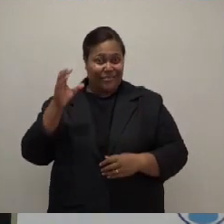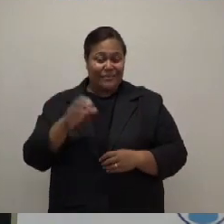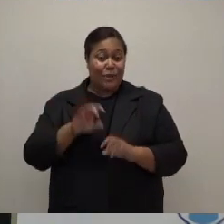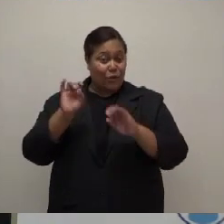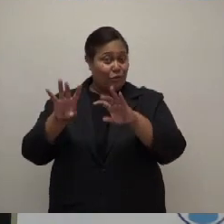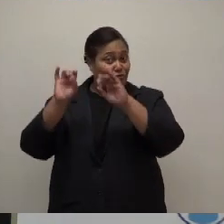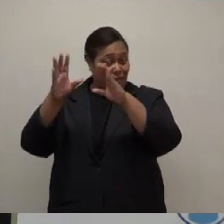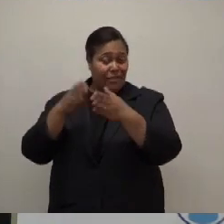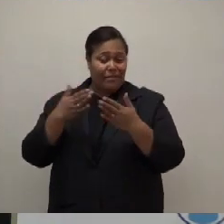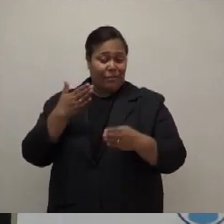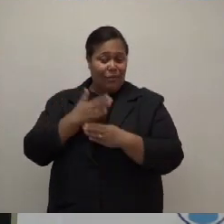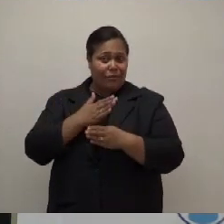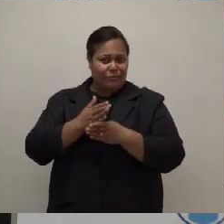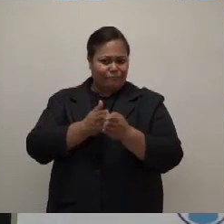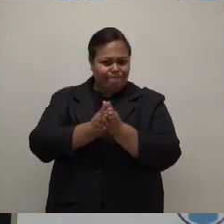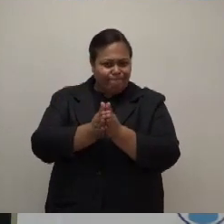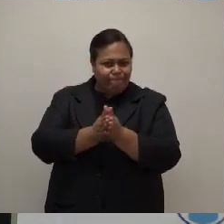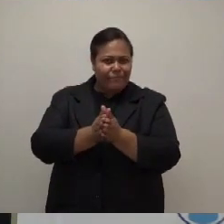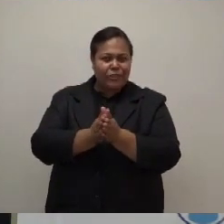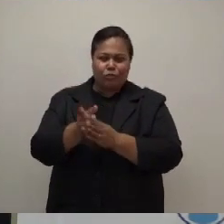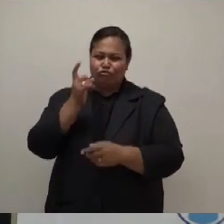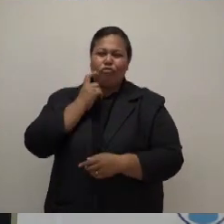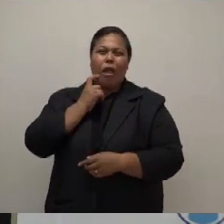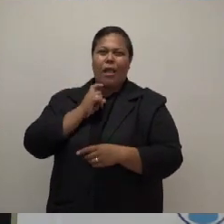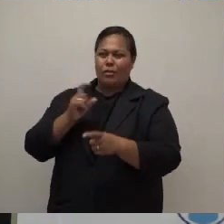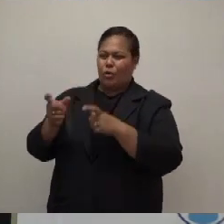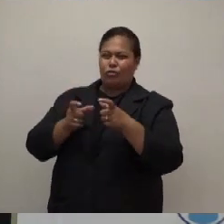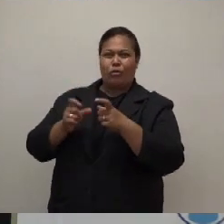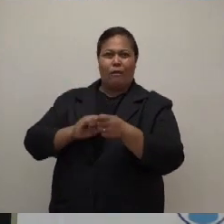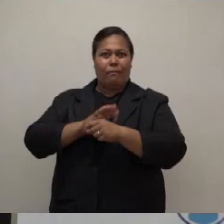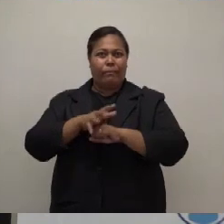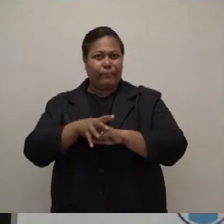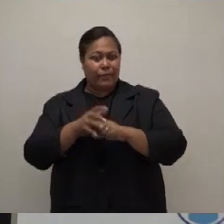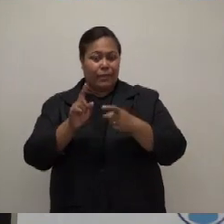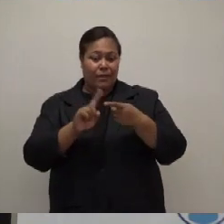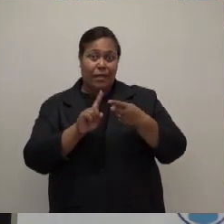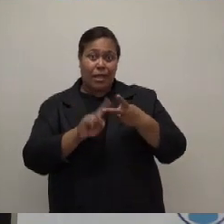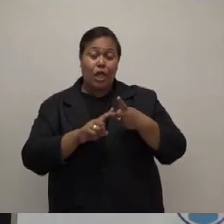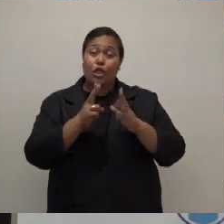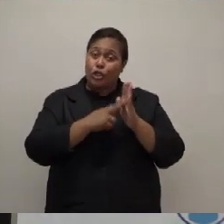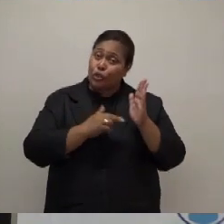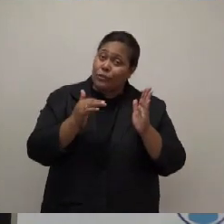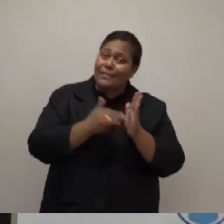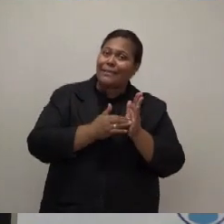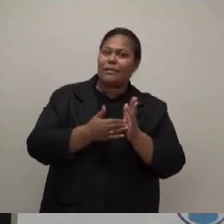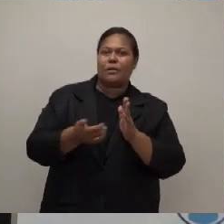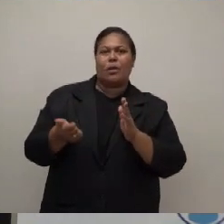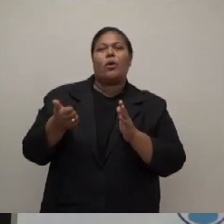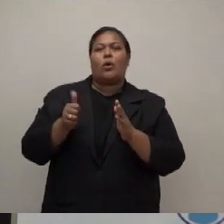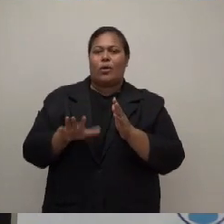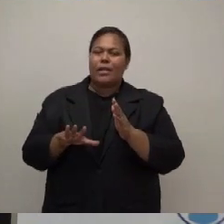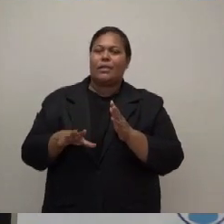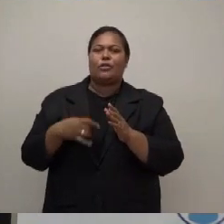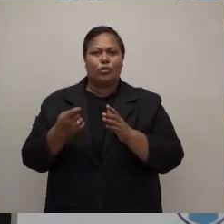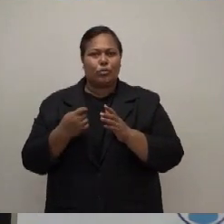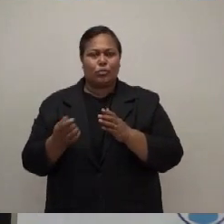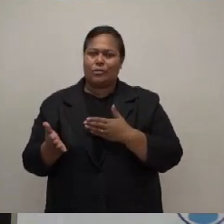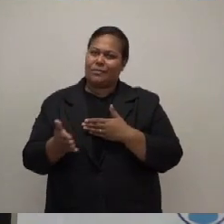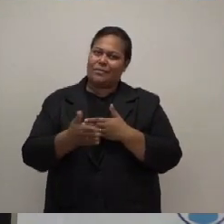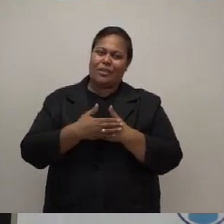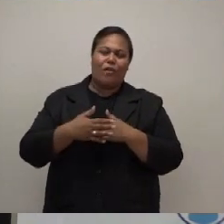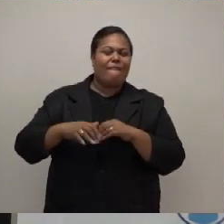Australia is working diligently to take control of the virus, while New Zealand is already extremely close to being COVID contained.